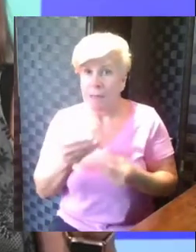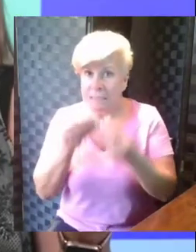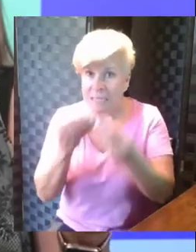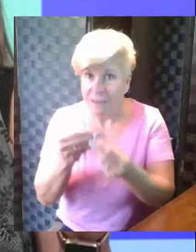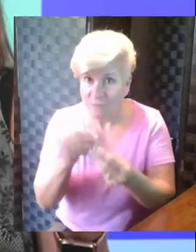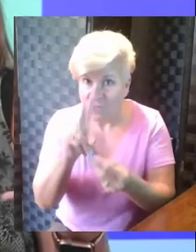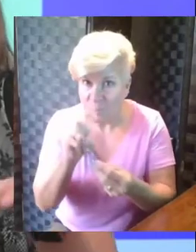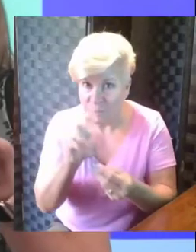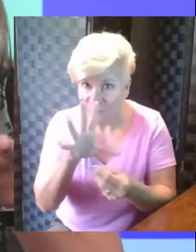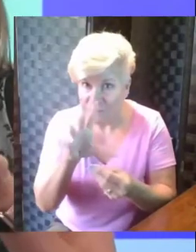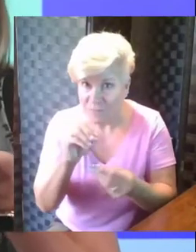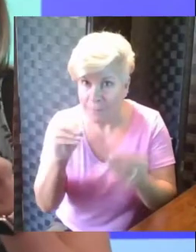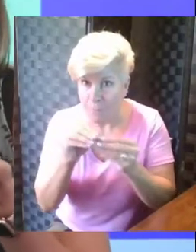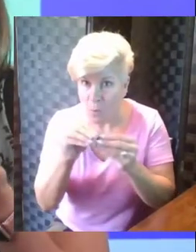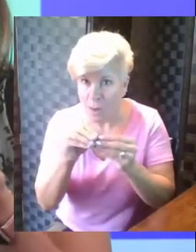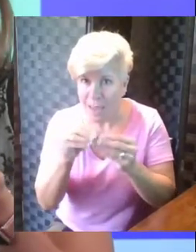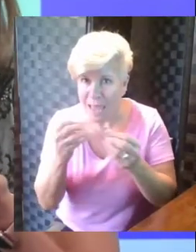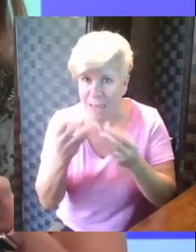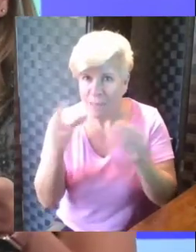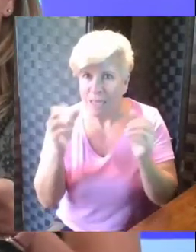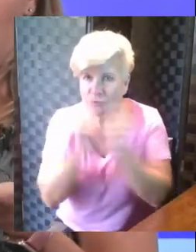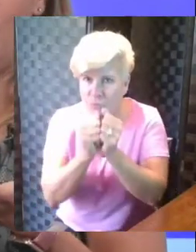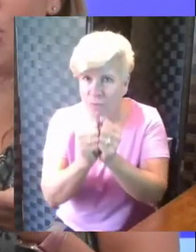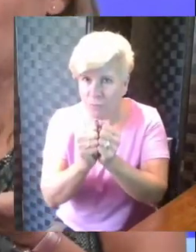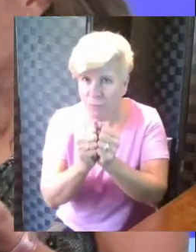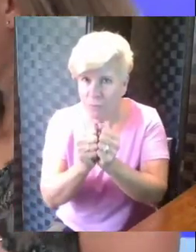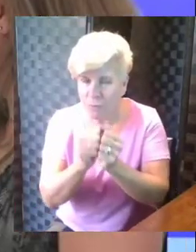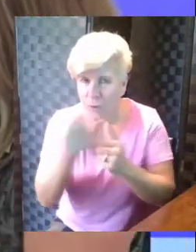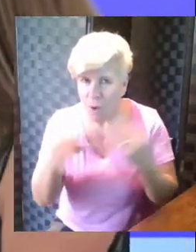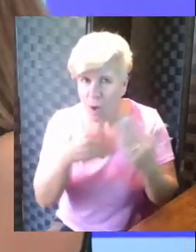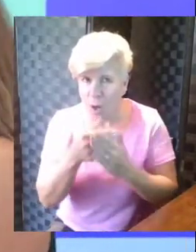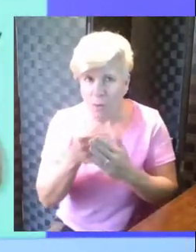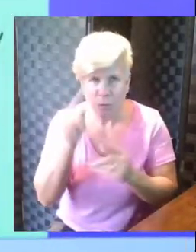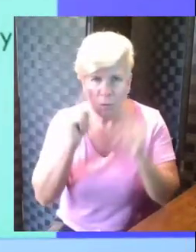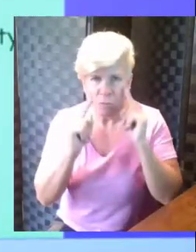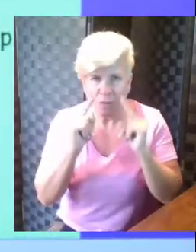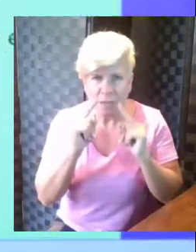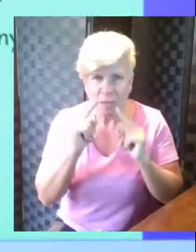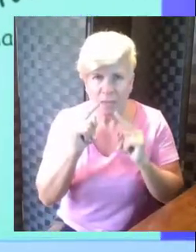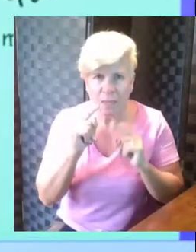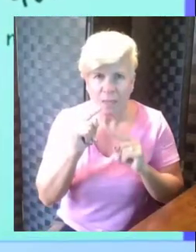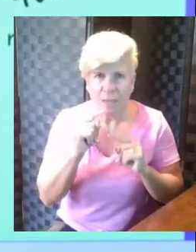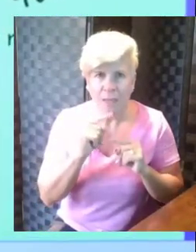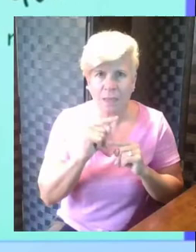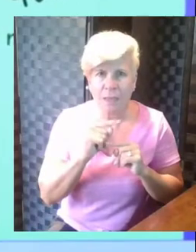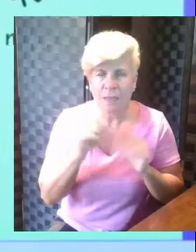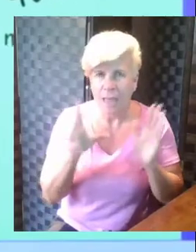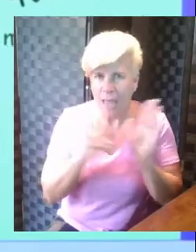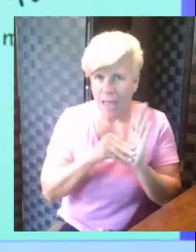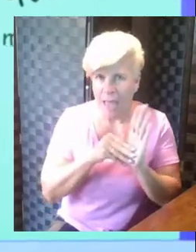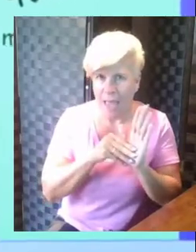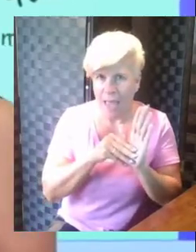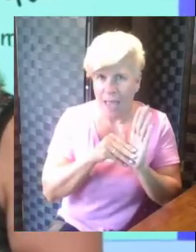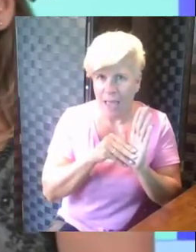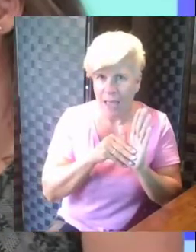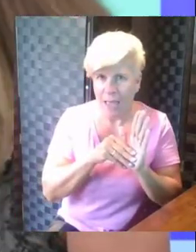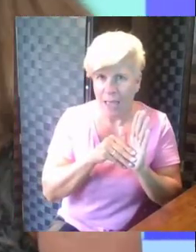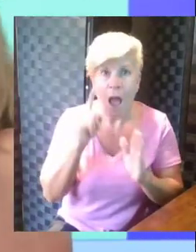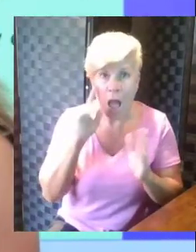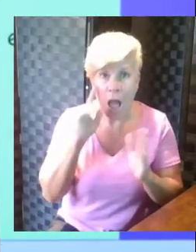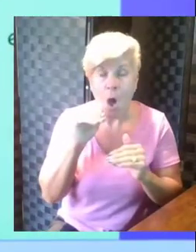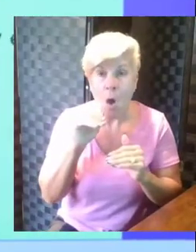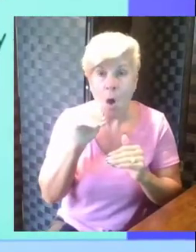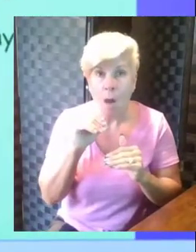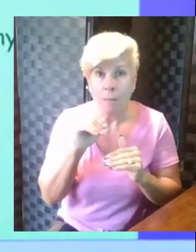her 250 more, and I want to know how many in all. So were you thinking that this is an addition problem? I hope that